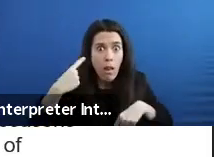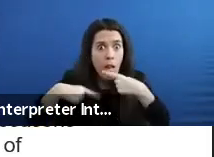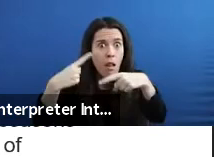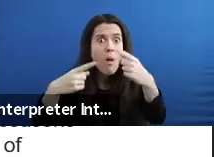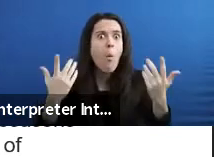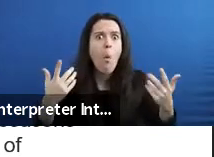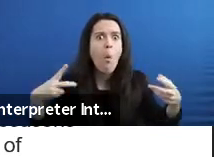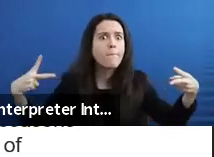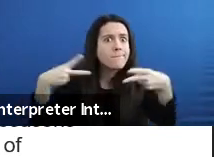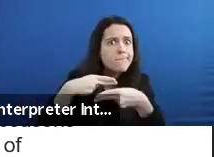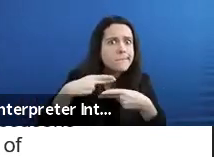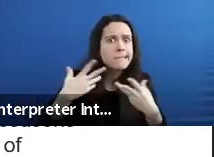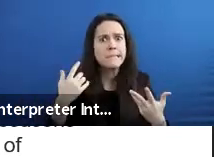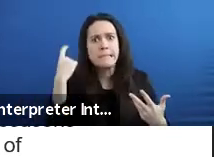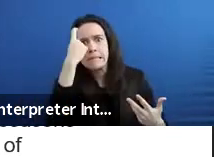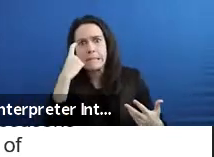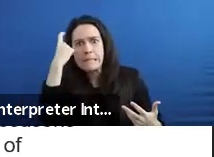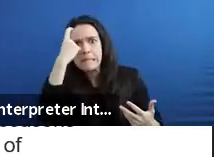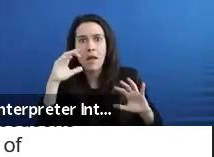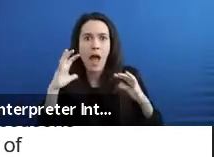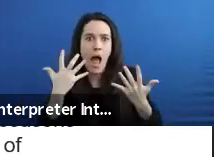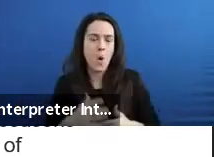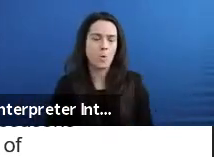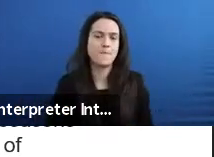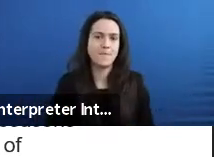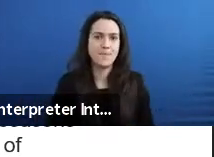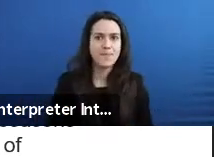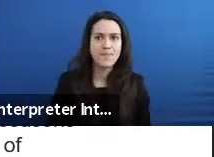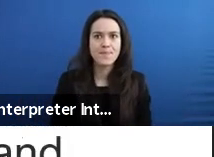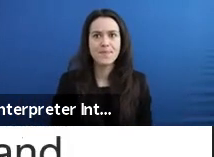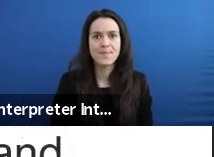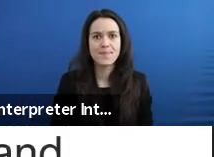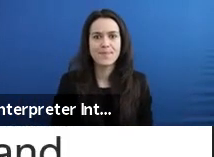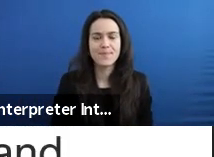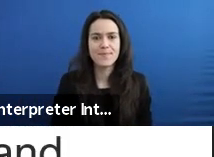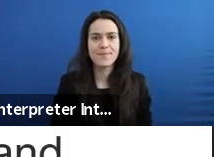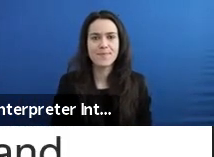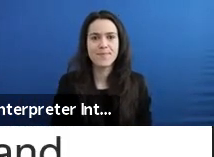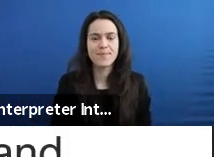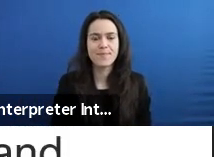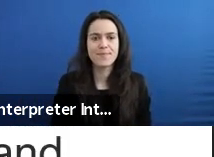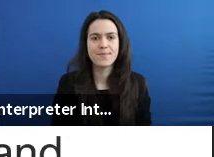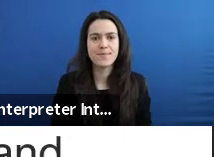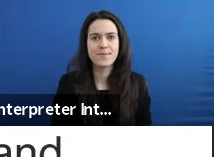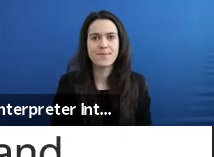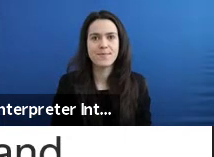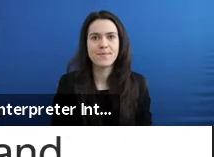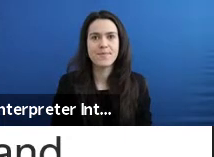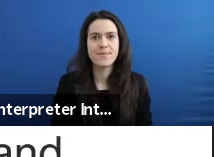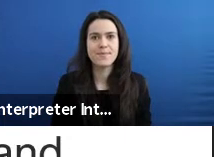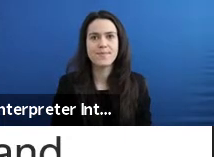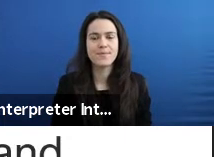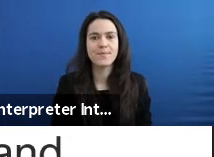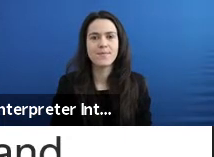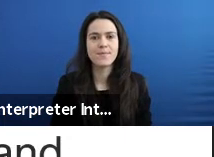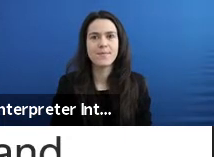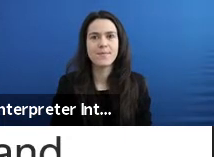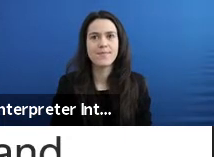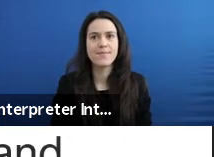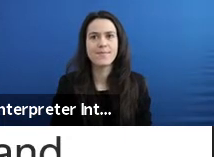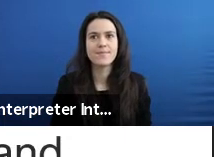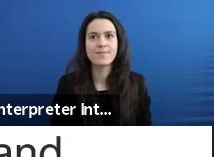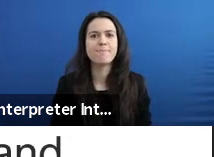to be considered when looking at the impact of COVID-19 on the theater sector and ecosystem. I will move briefly